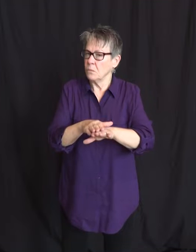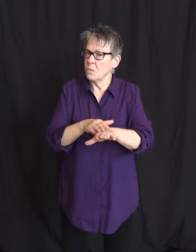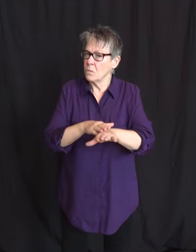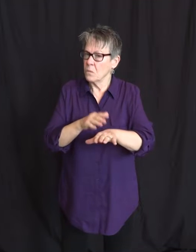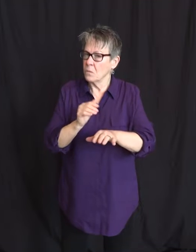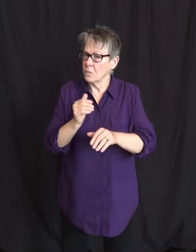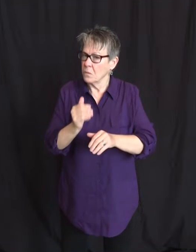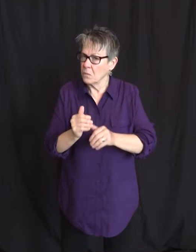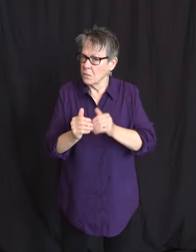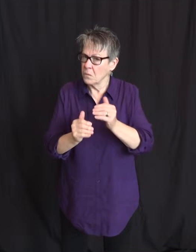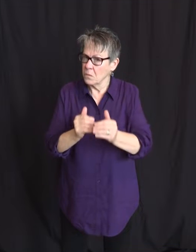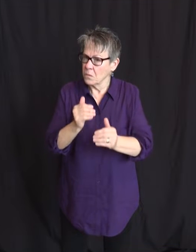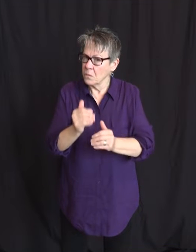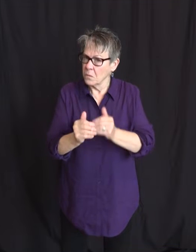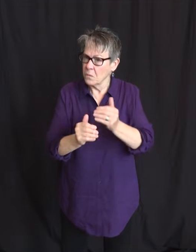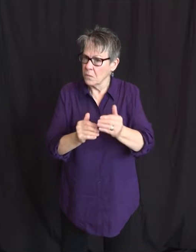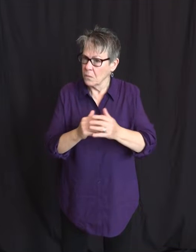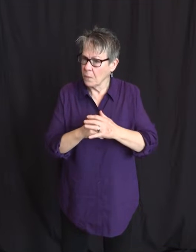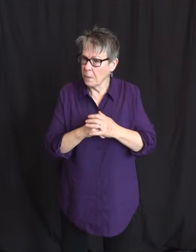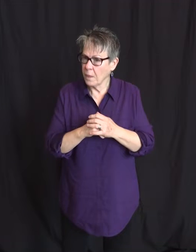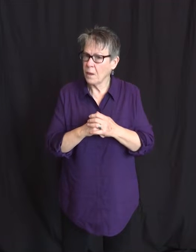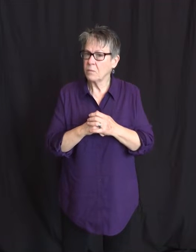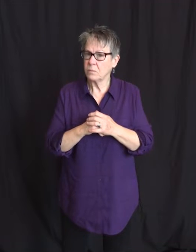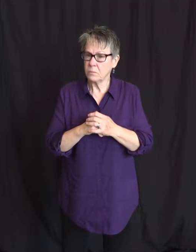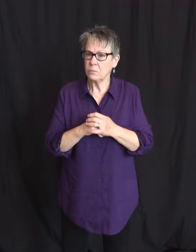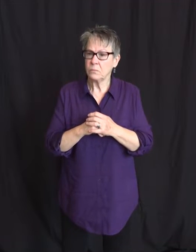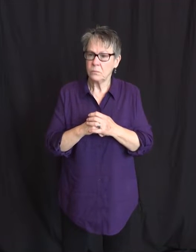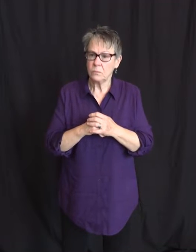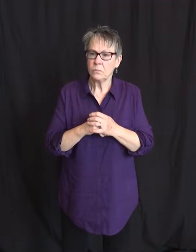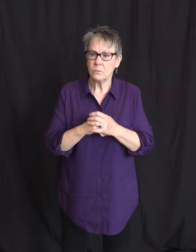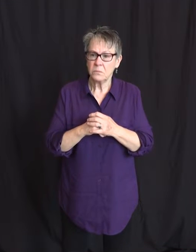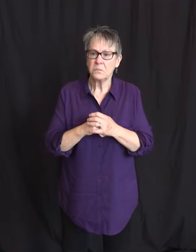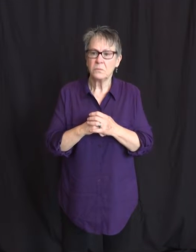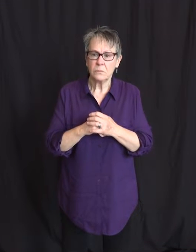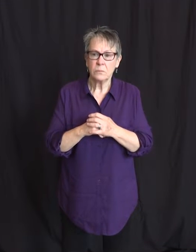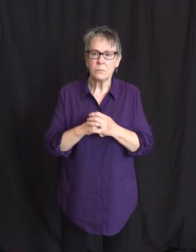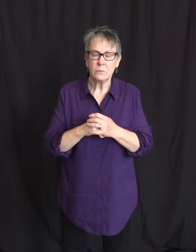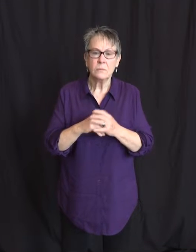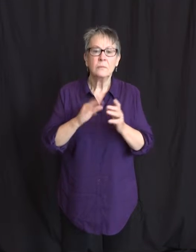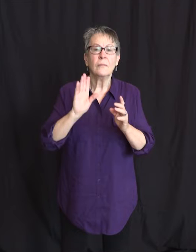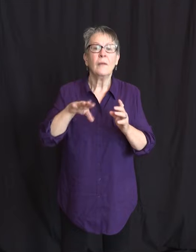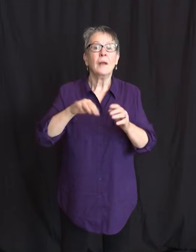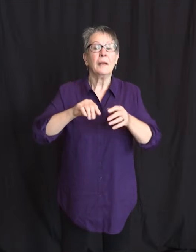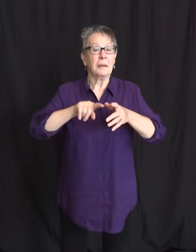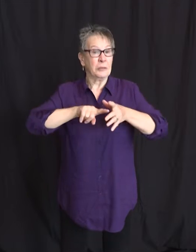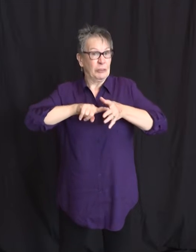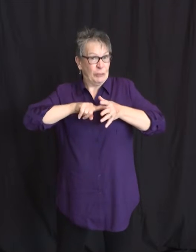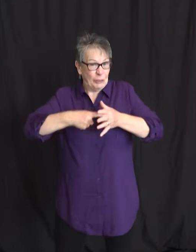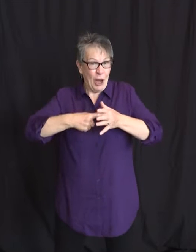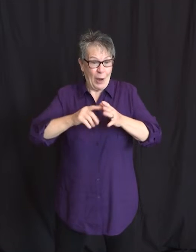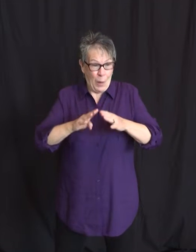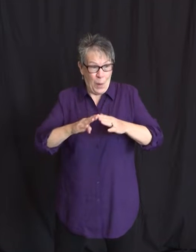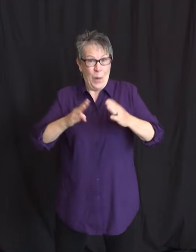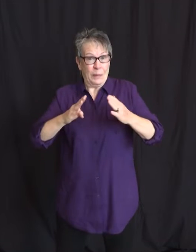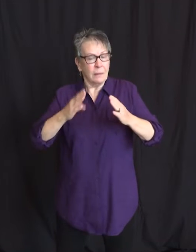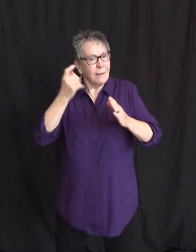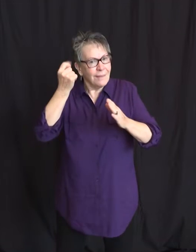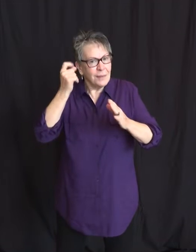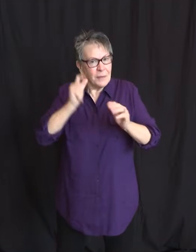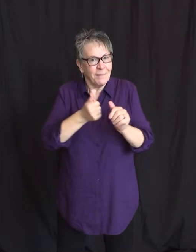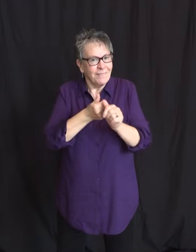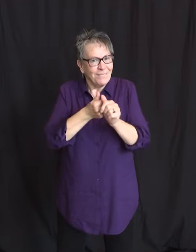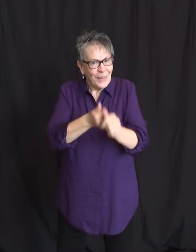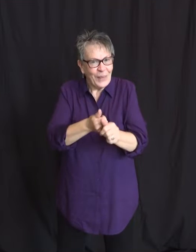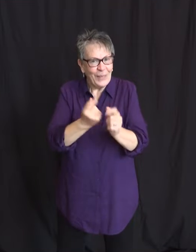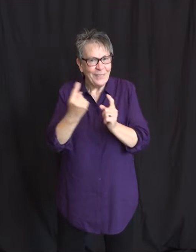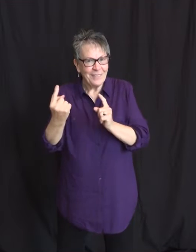social distancing measures, including potentially requirements for face coverings in certain locations. I, by the way, have